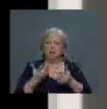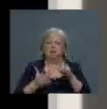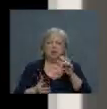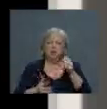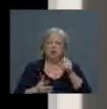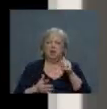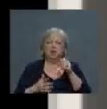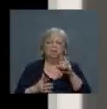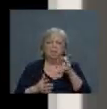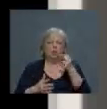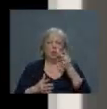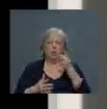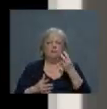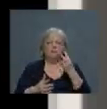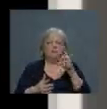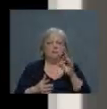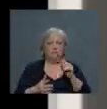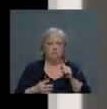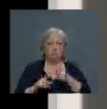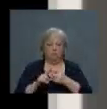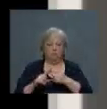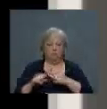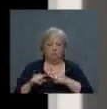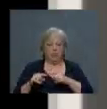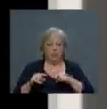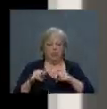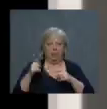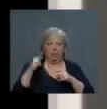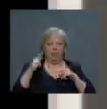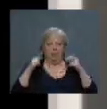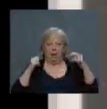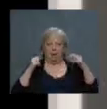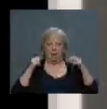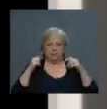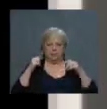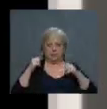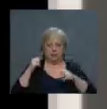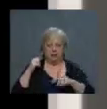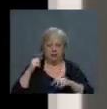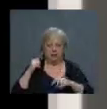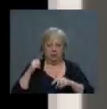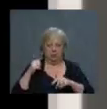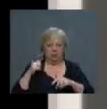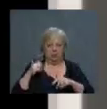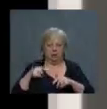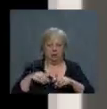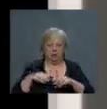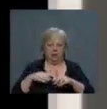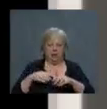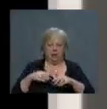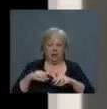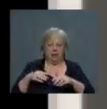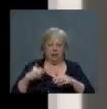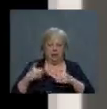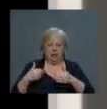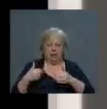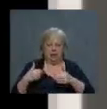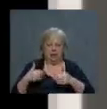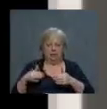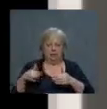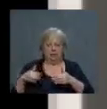10 or 12 feet from the stairs that come off the back building there next to the fence.